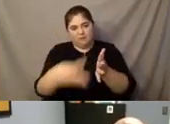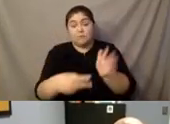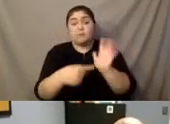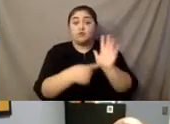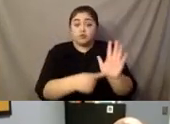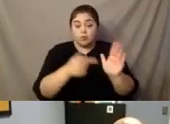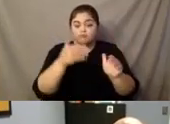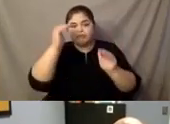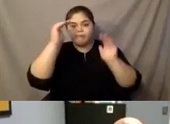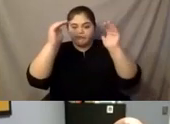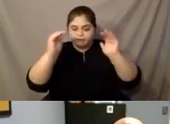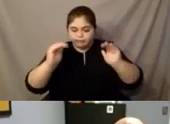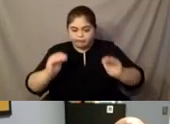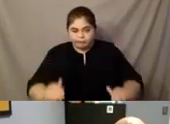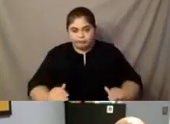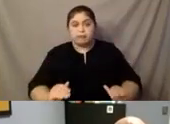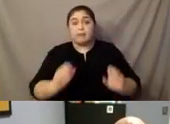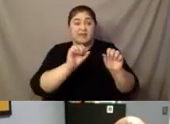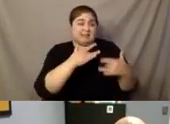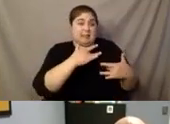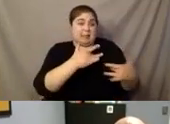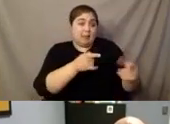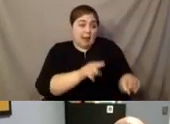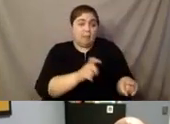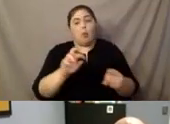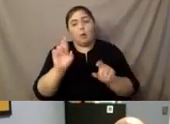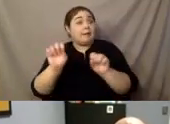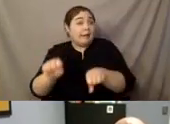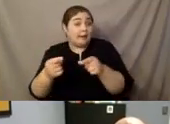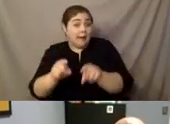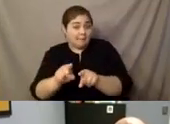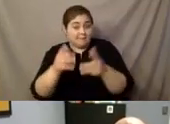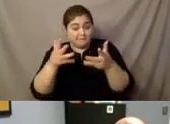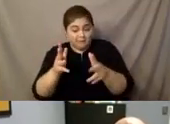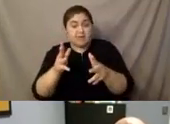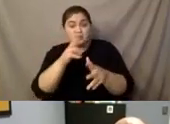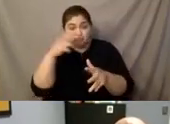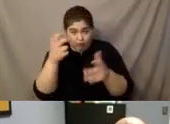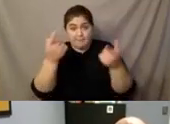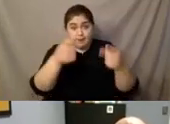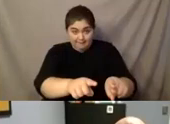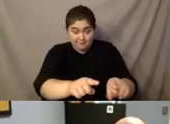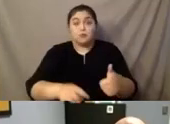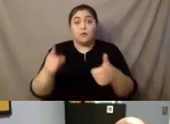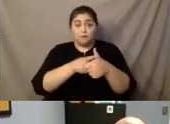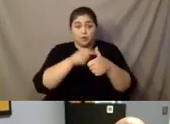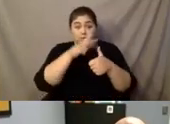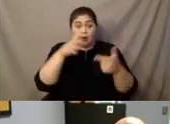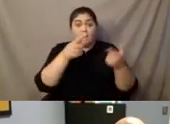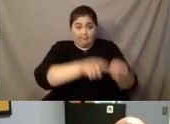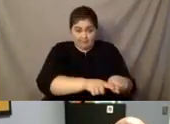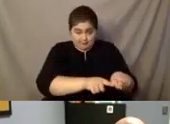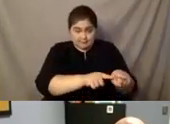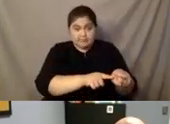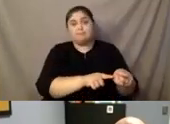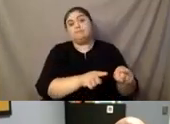generally happen or the options that can happen after a crime has occurred. So first a crime is committed, and then through